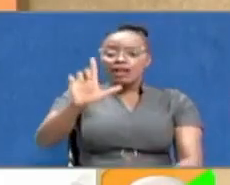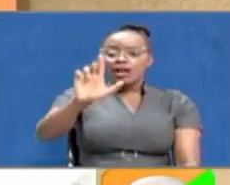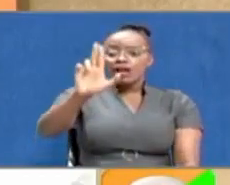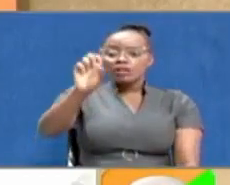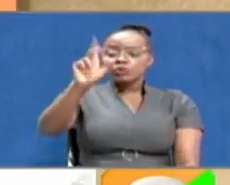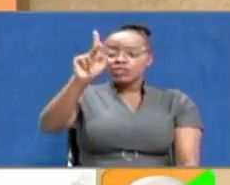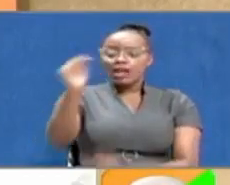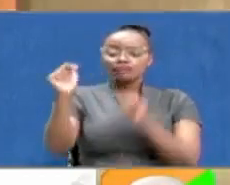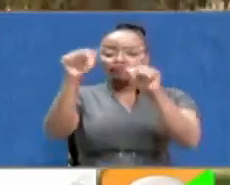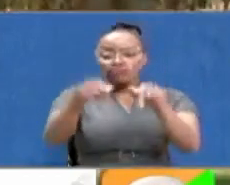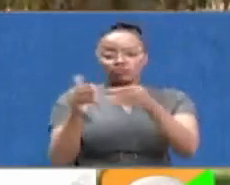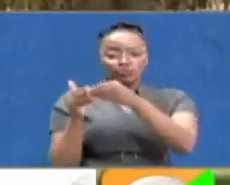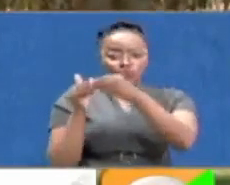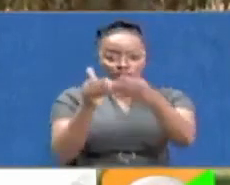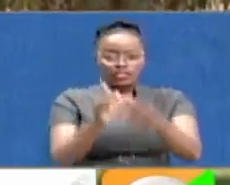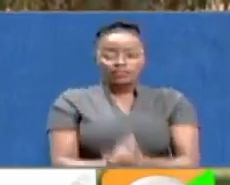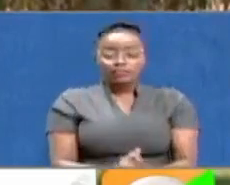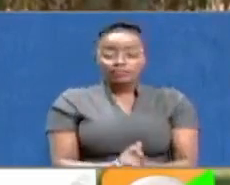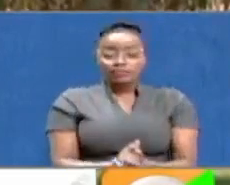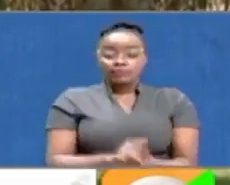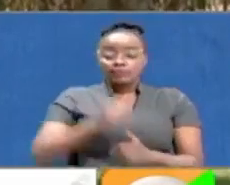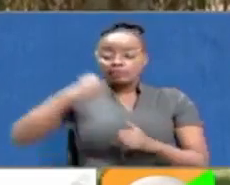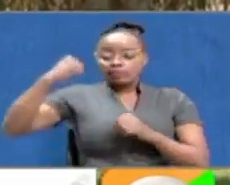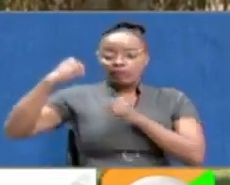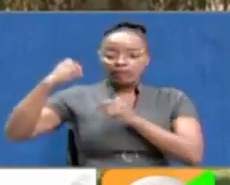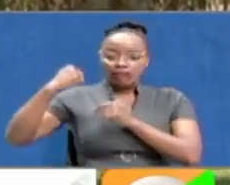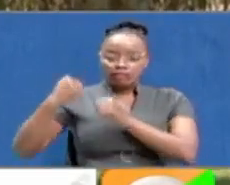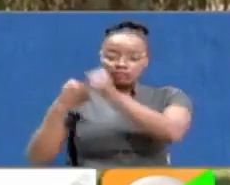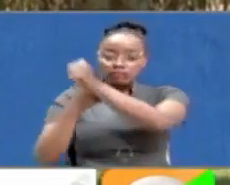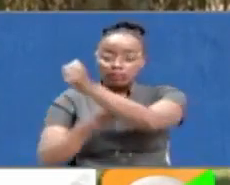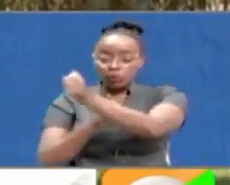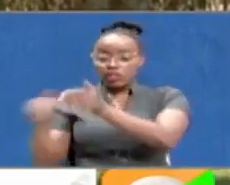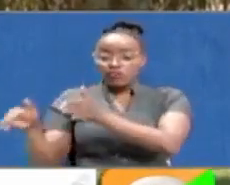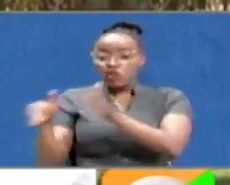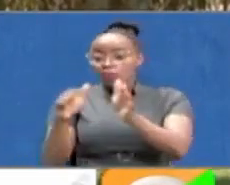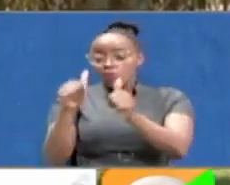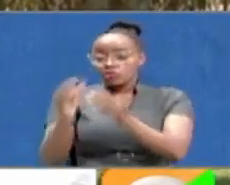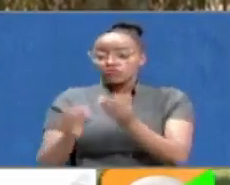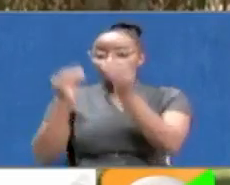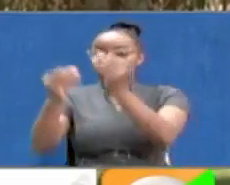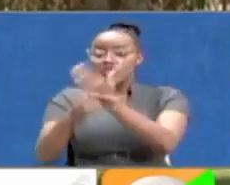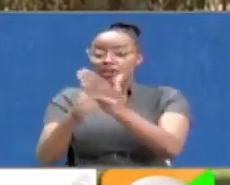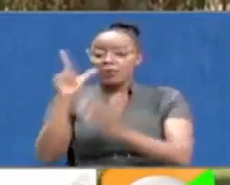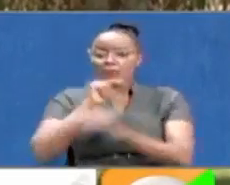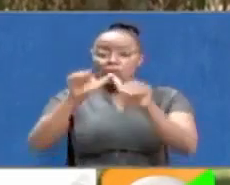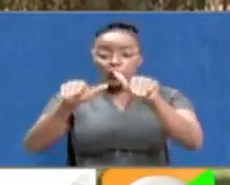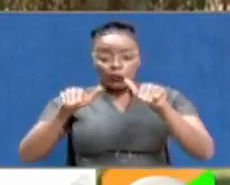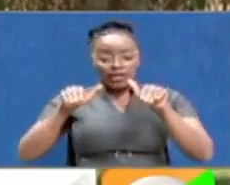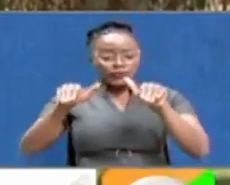Lusaka kujitokeza kuongoza. One side that supports the formula provided the names. So